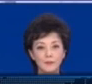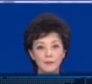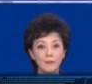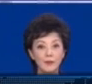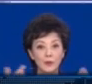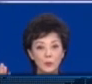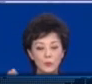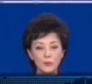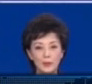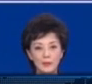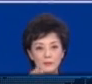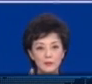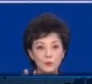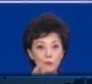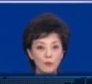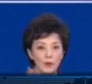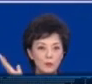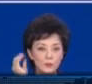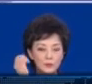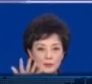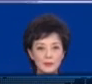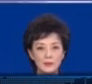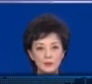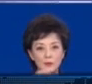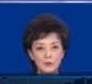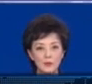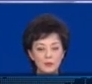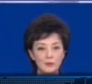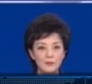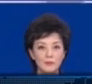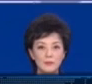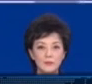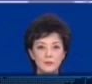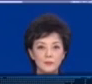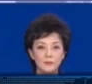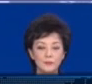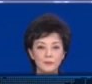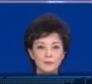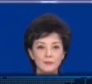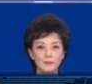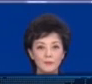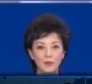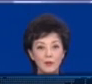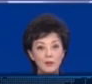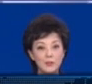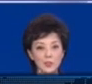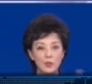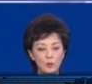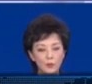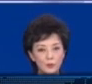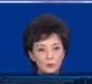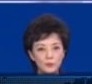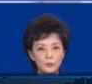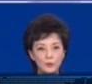and prevention work. Also, we will publish all of the information in due course in a transparent manner so that we